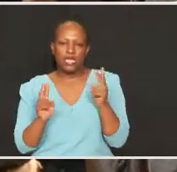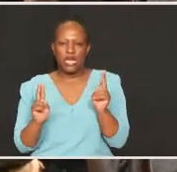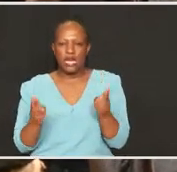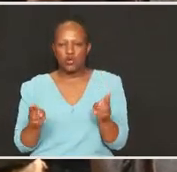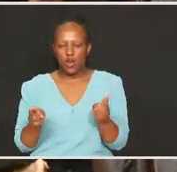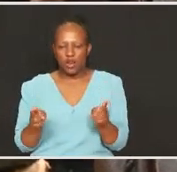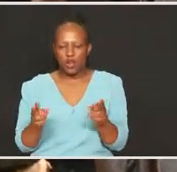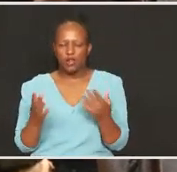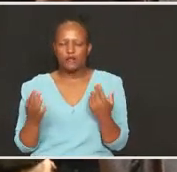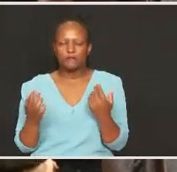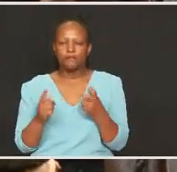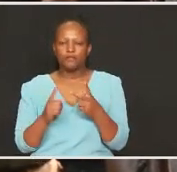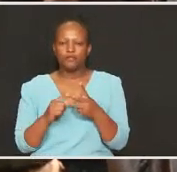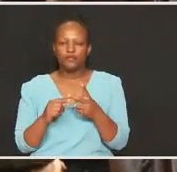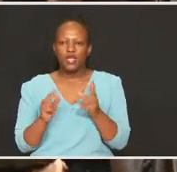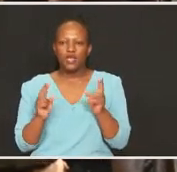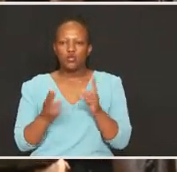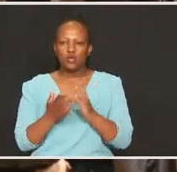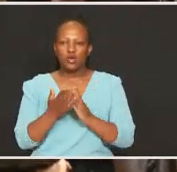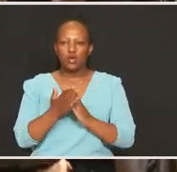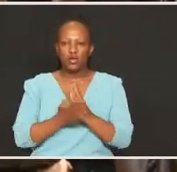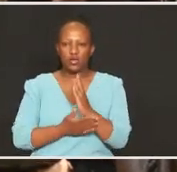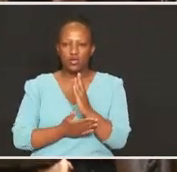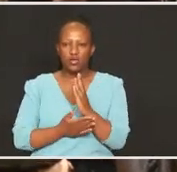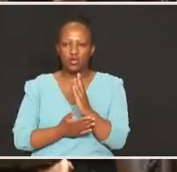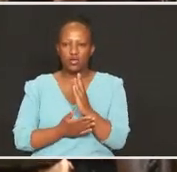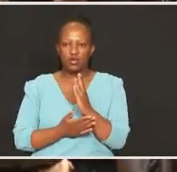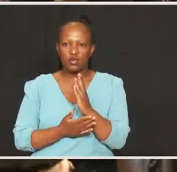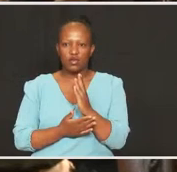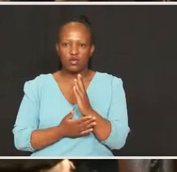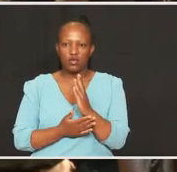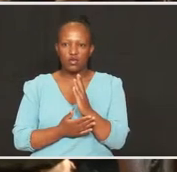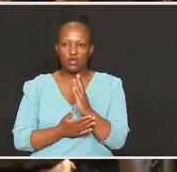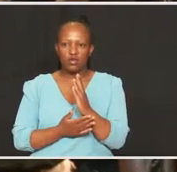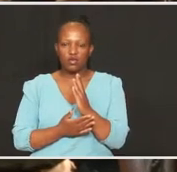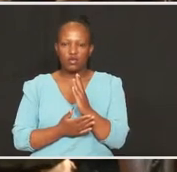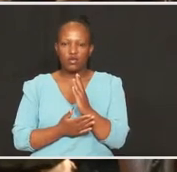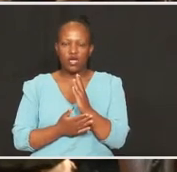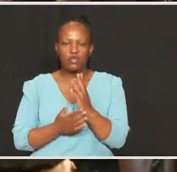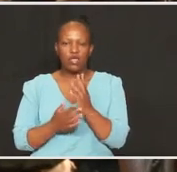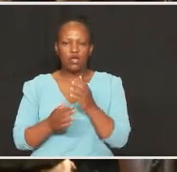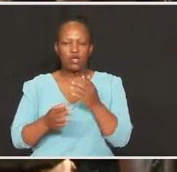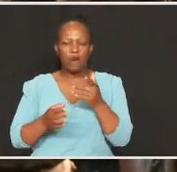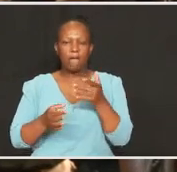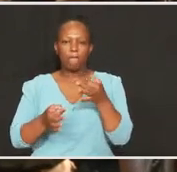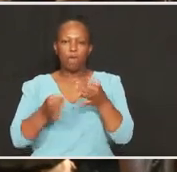and my natural rights becomes politicized